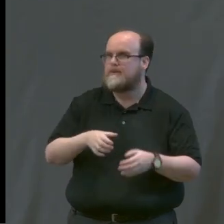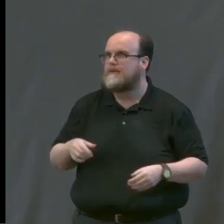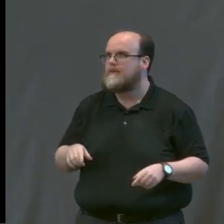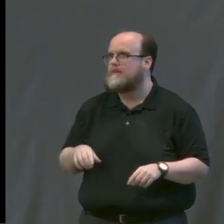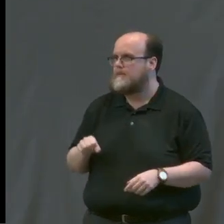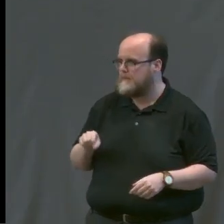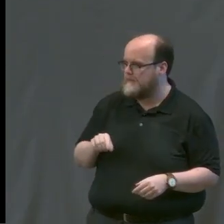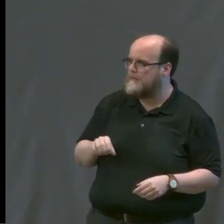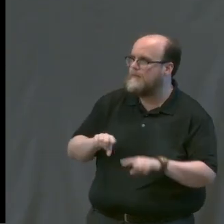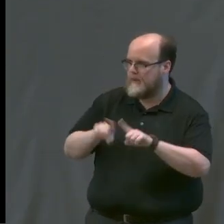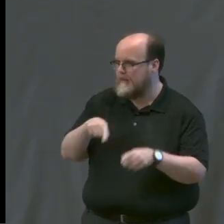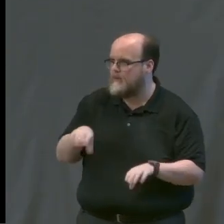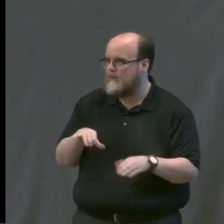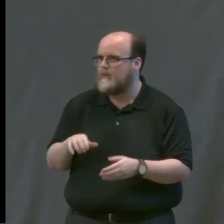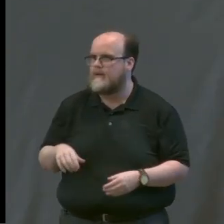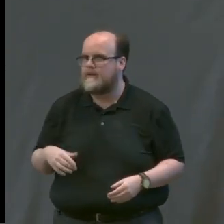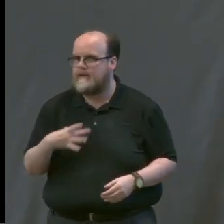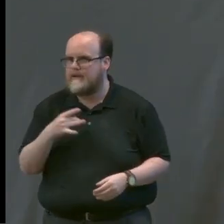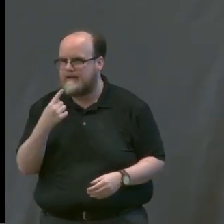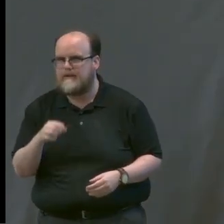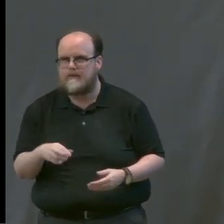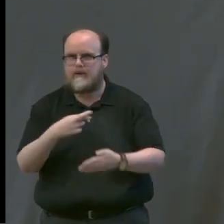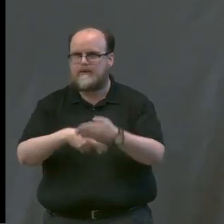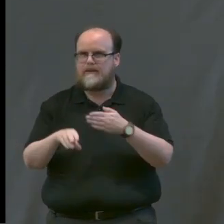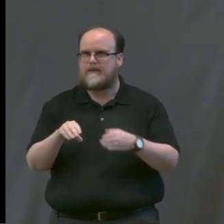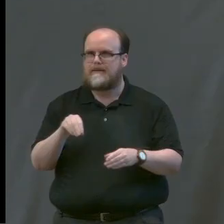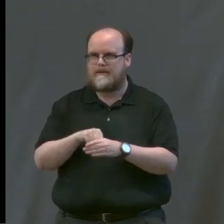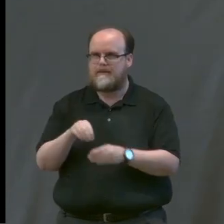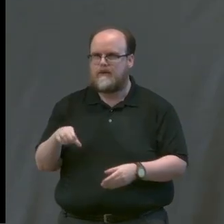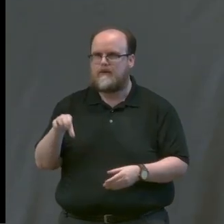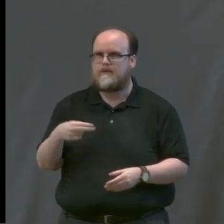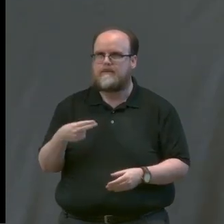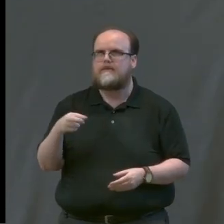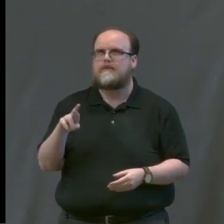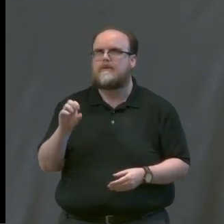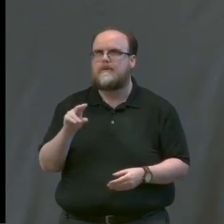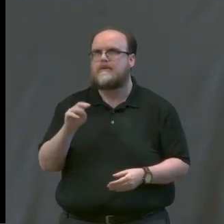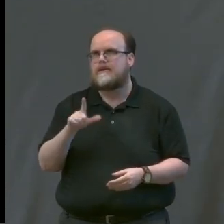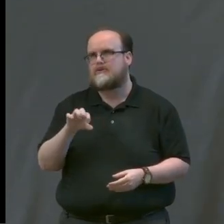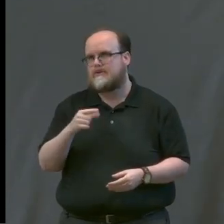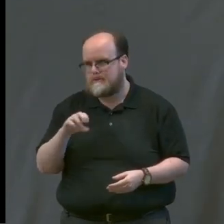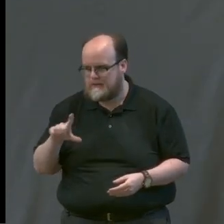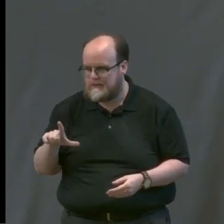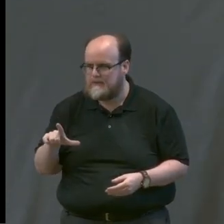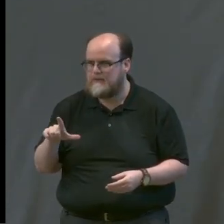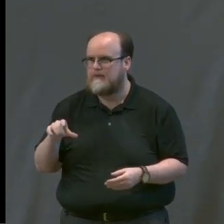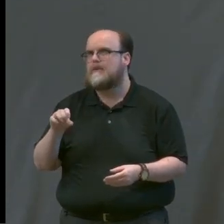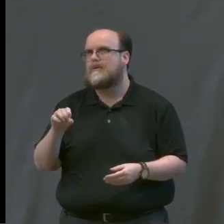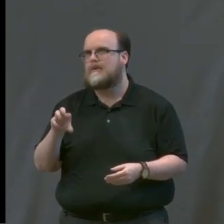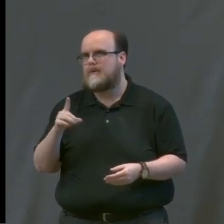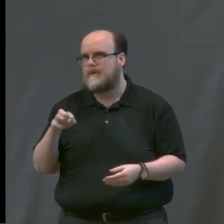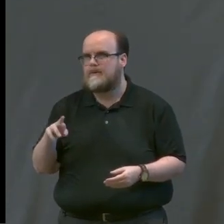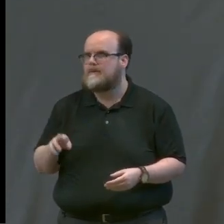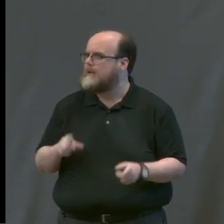do like to claim that Revelation is somewhat in chronological order. The answer to that